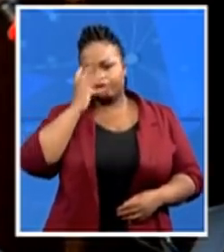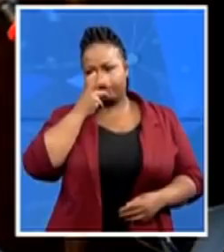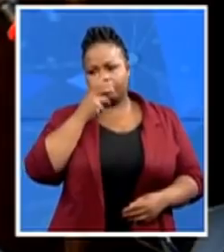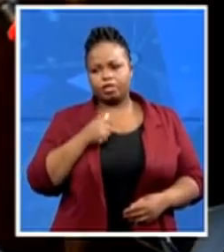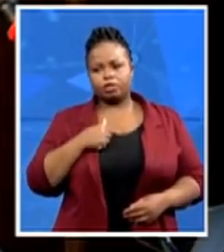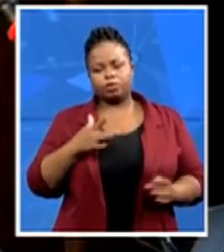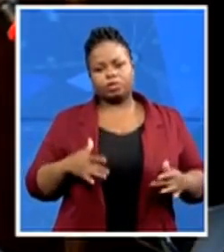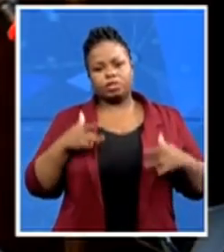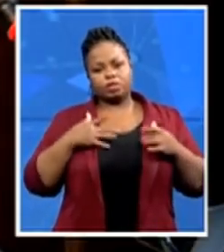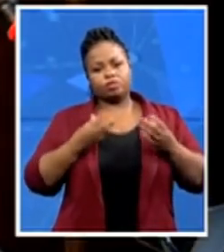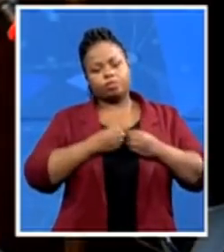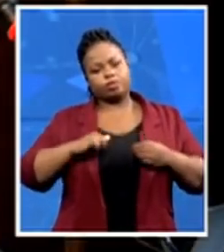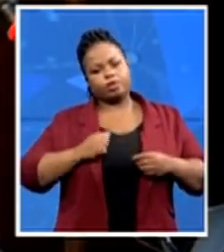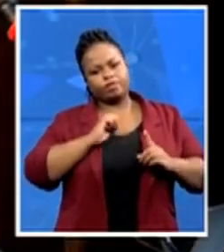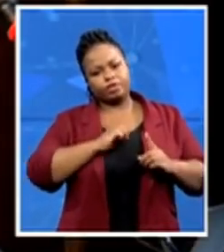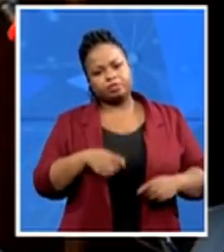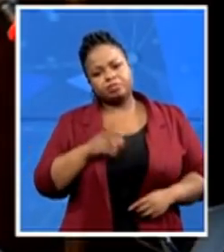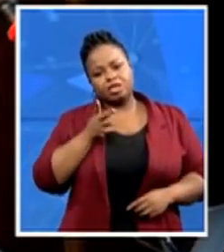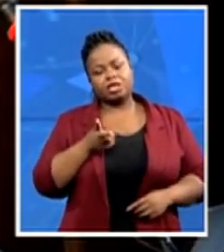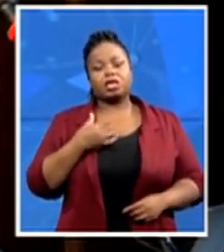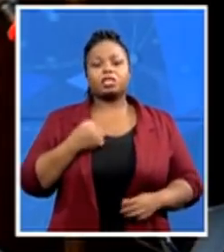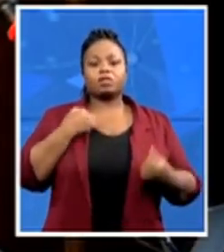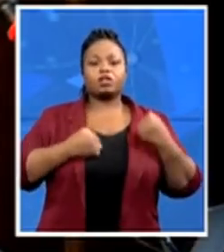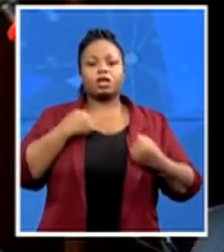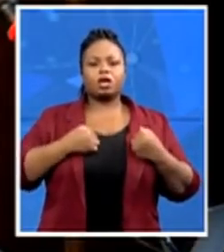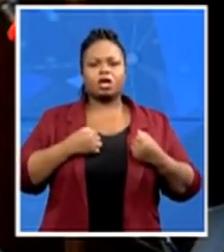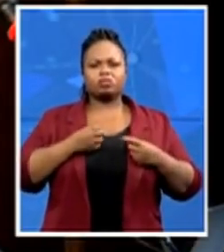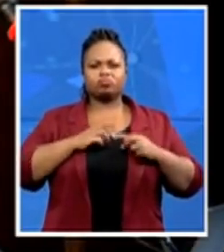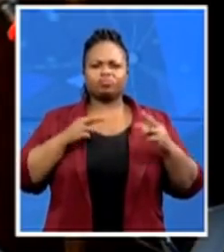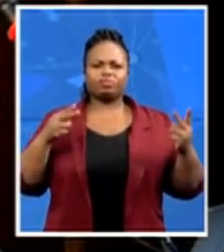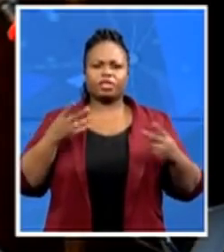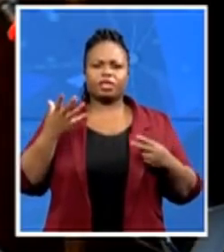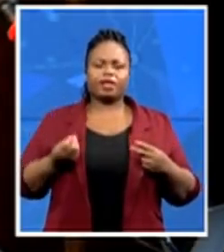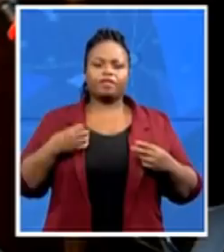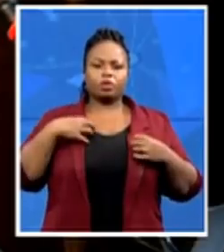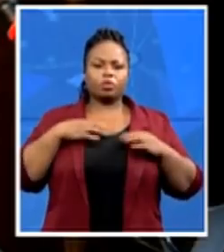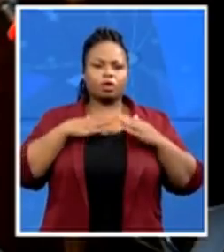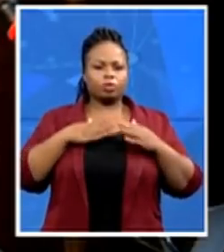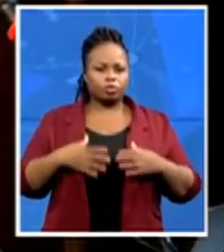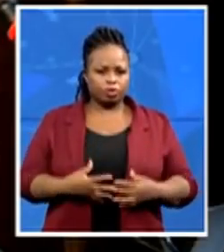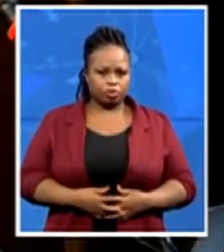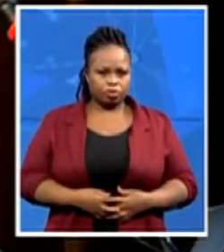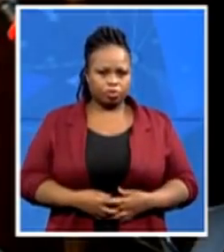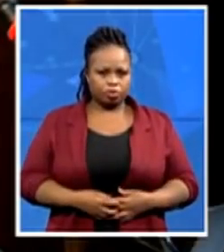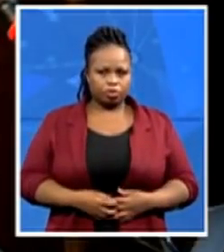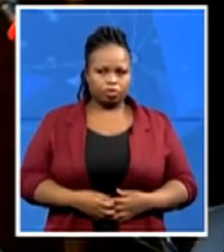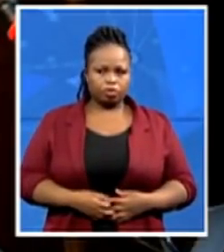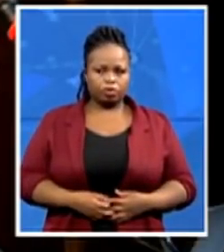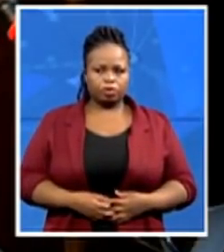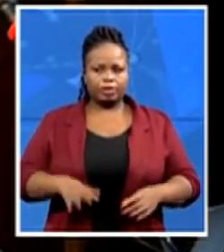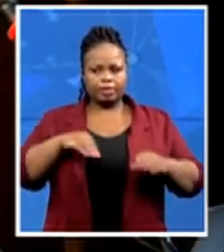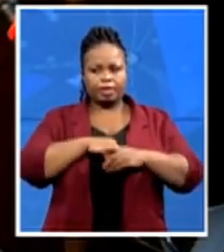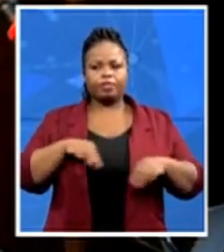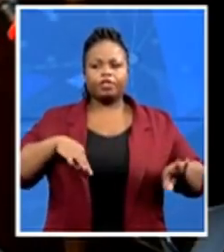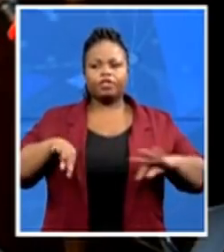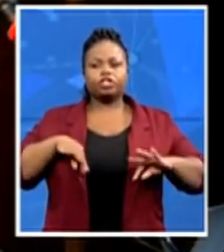number of vehicles and other movable property. This includes his furniture. His assets is valued at